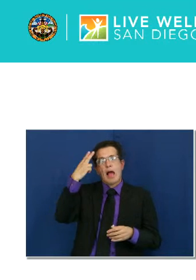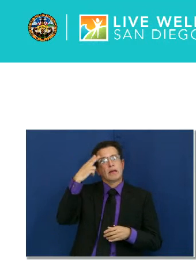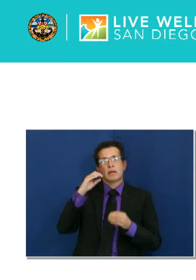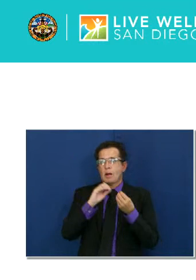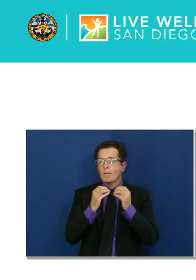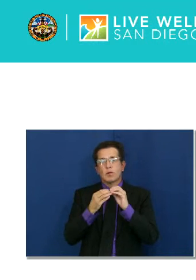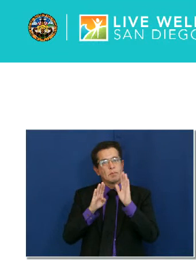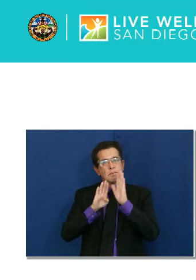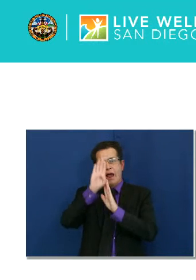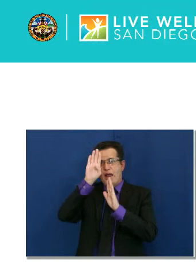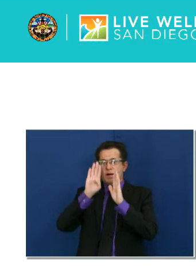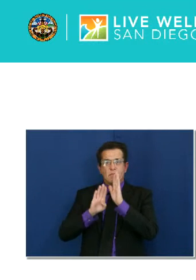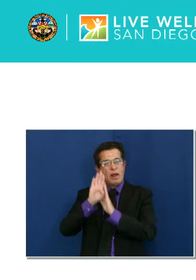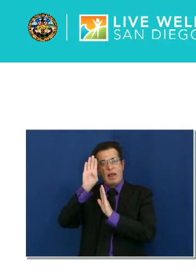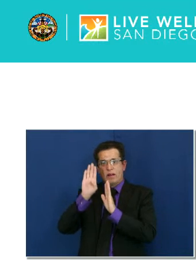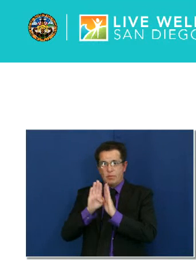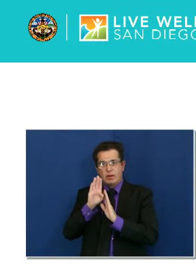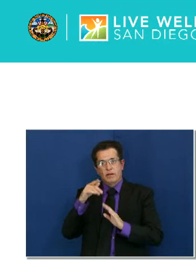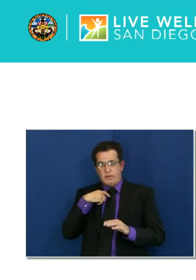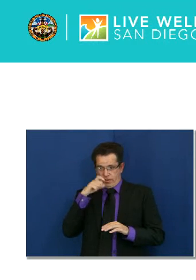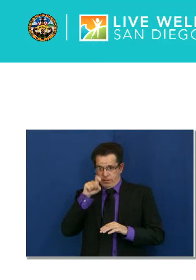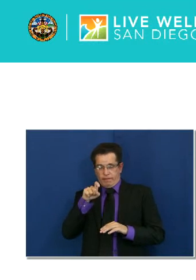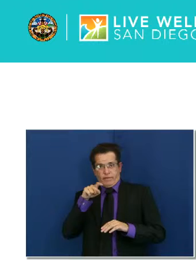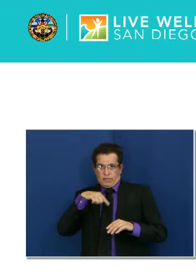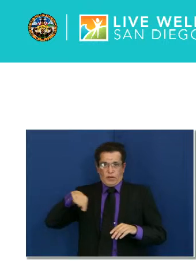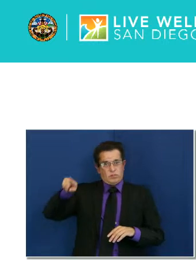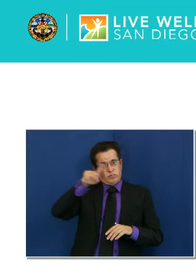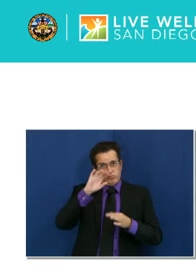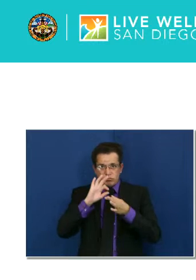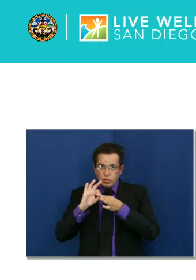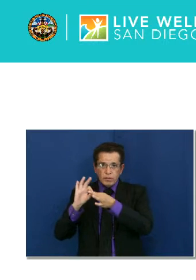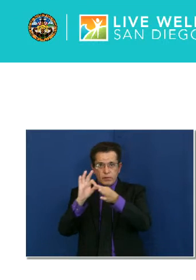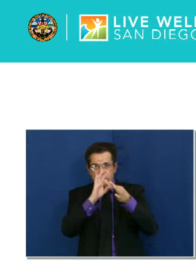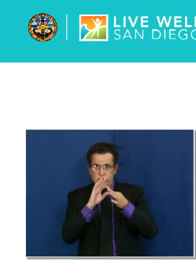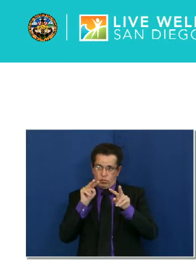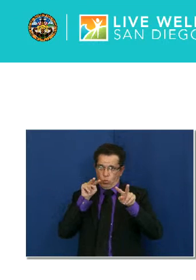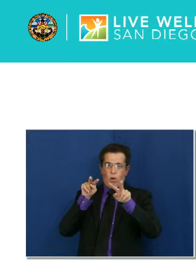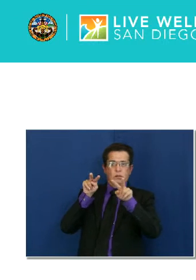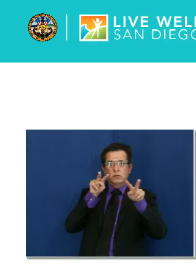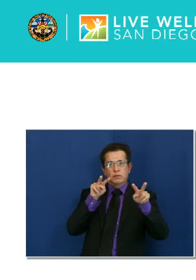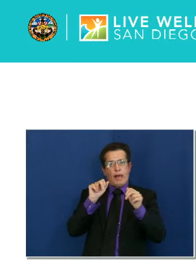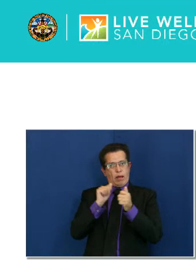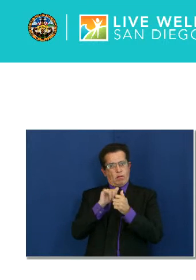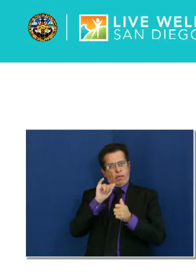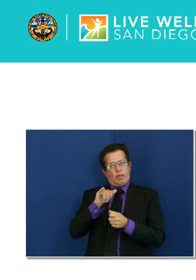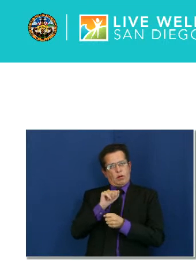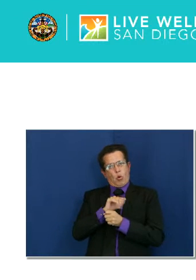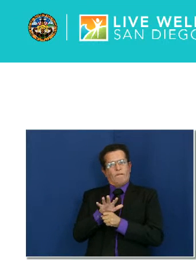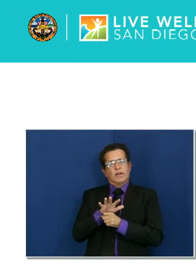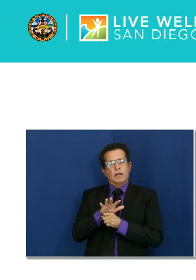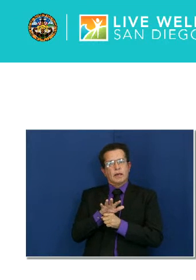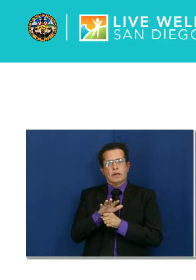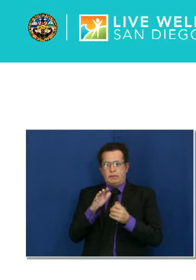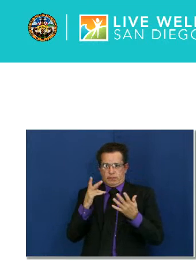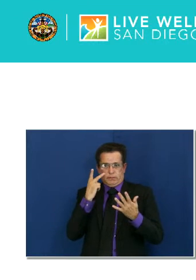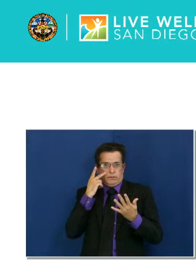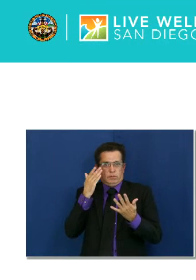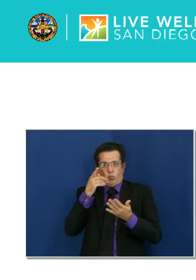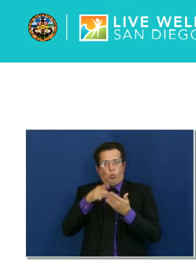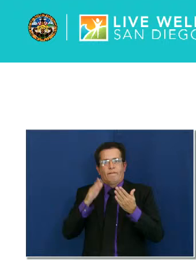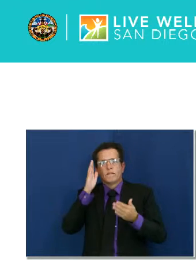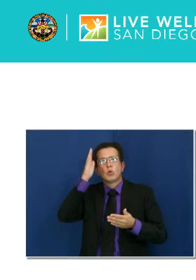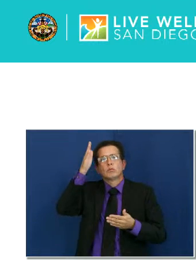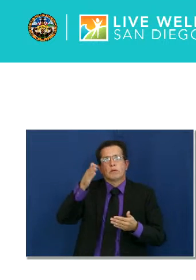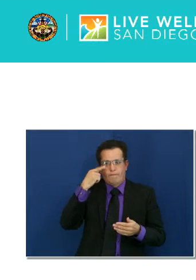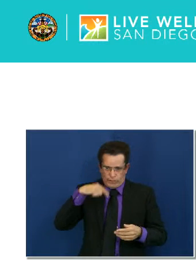must identify individually as well as collectively how the local COVID-19 story will unfold for